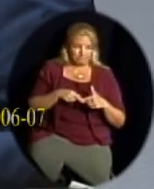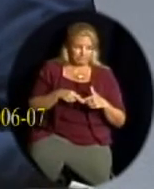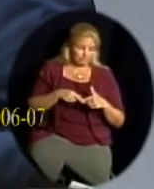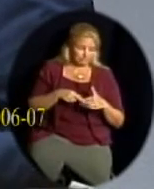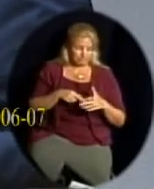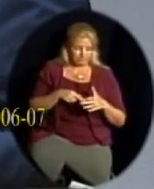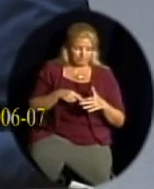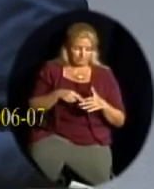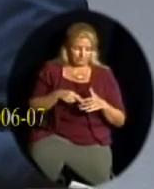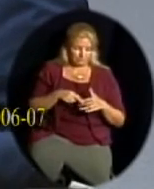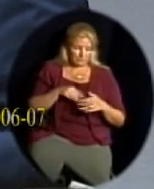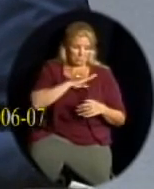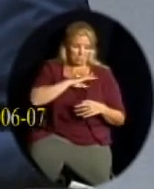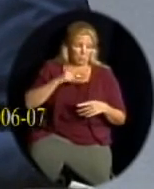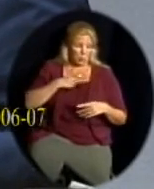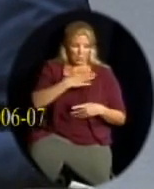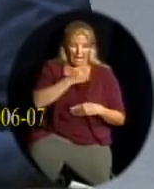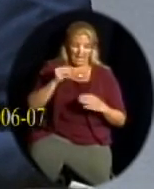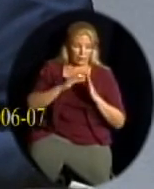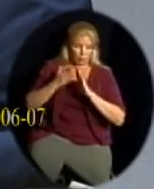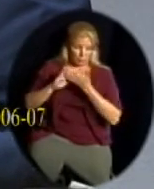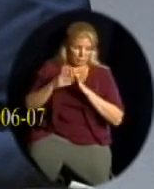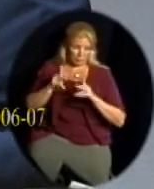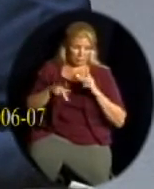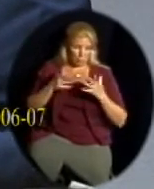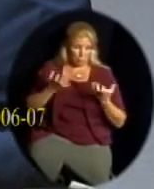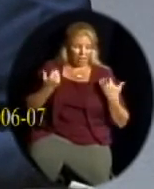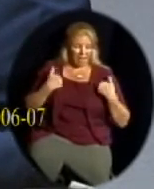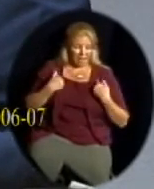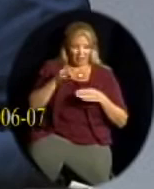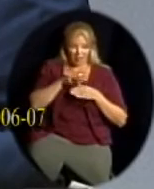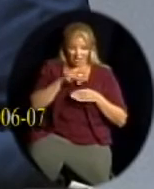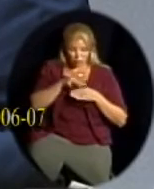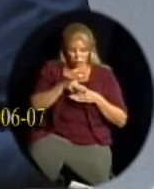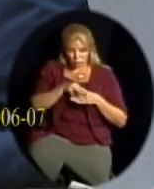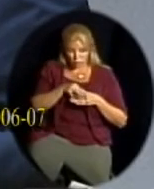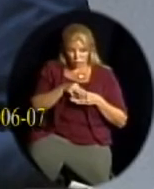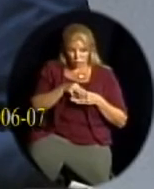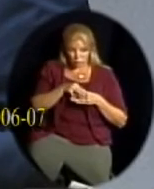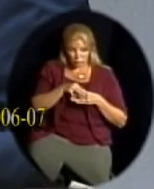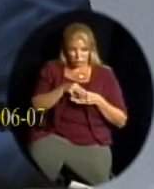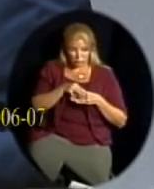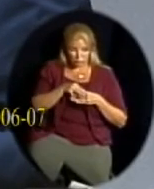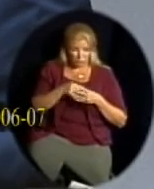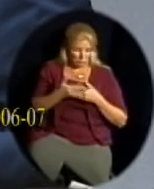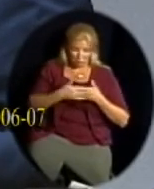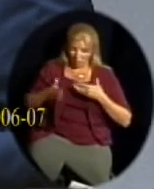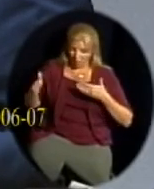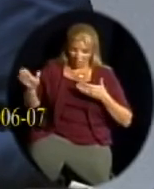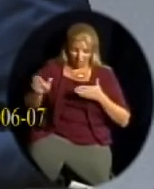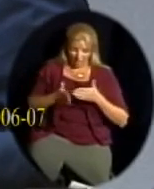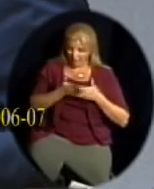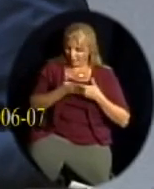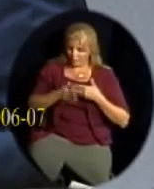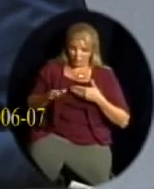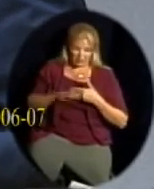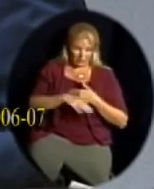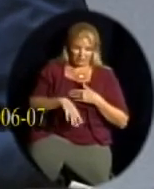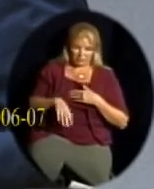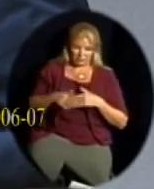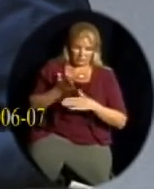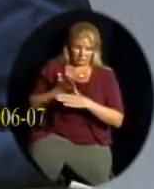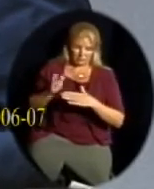it's the desire of the board and the community to have a bond election in whatever range and sell the whole